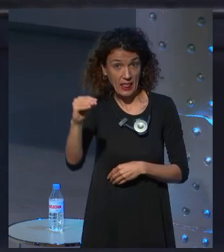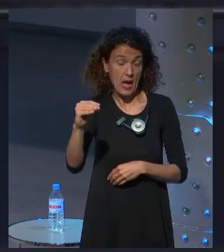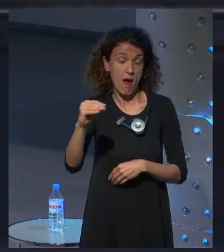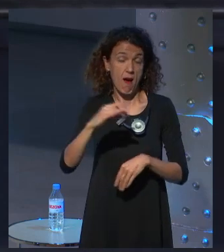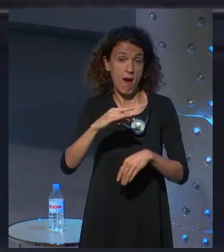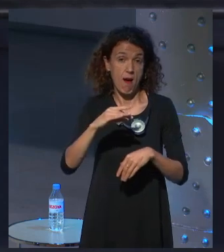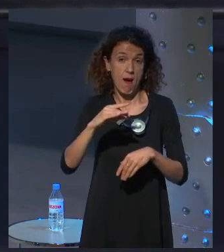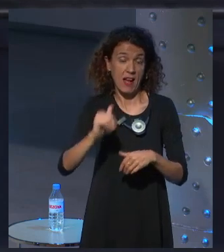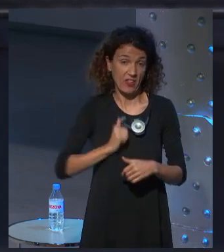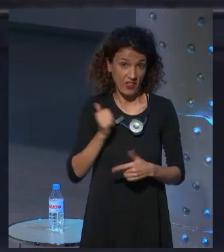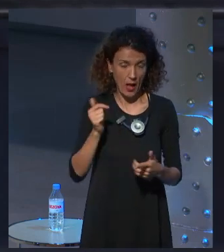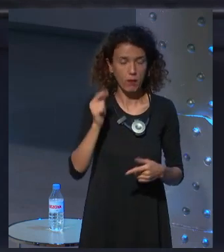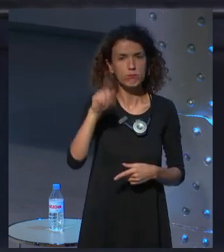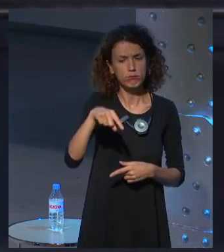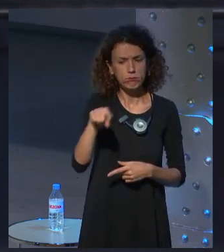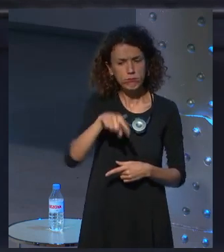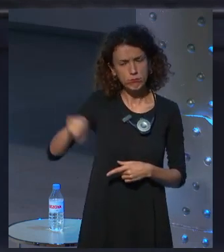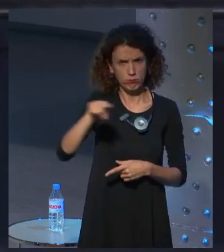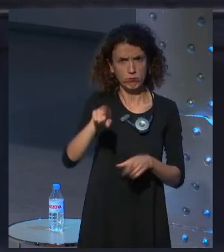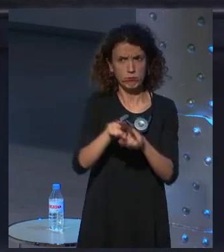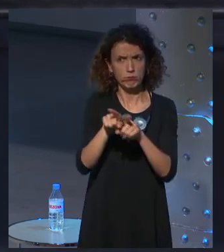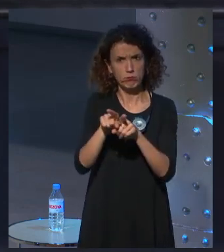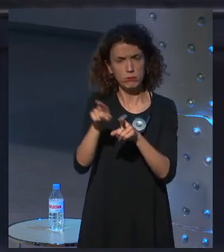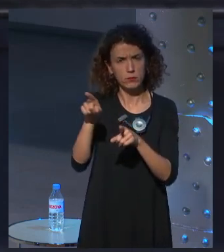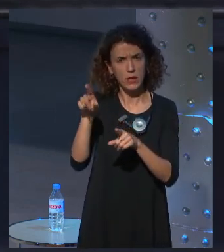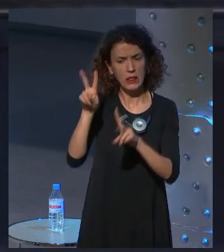officer in IBM,